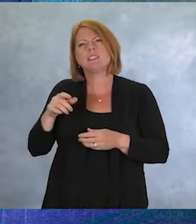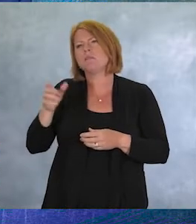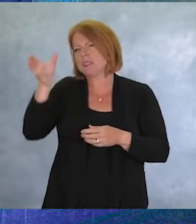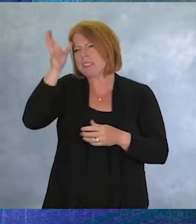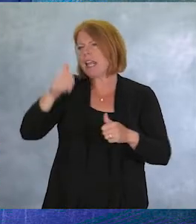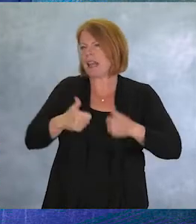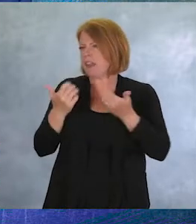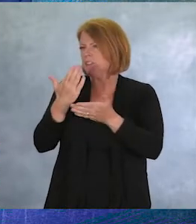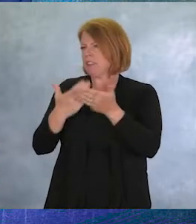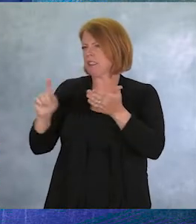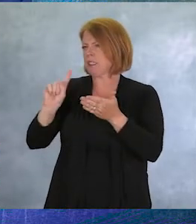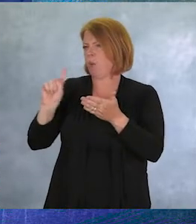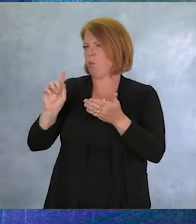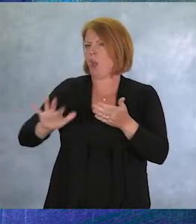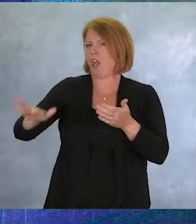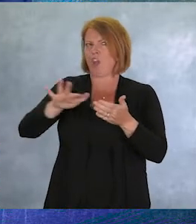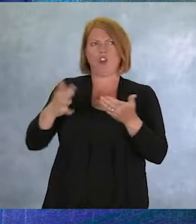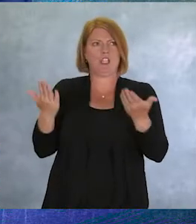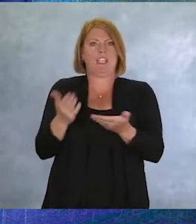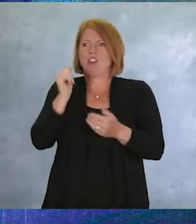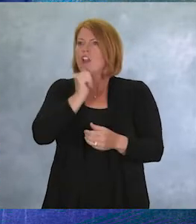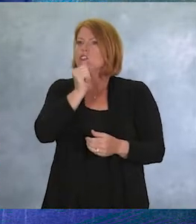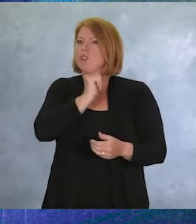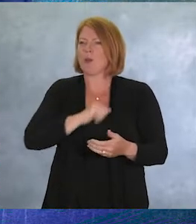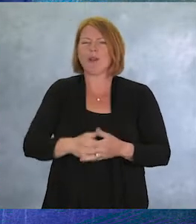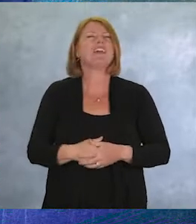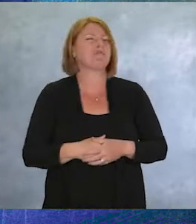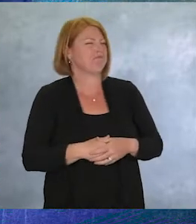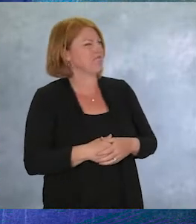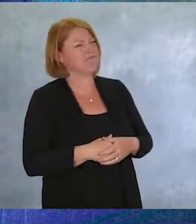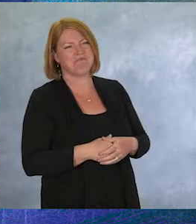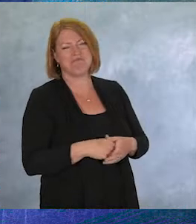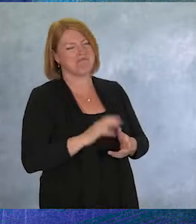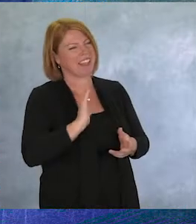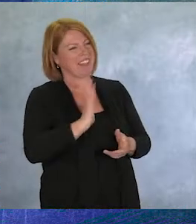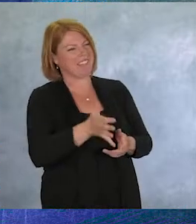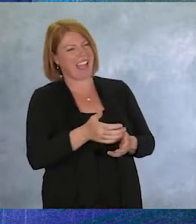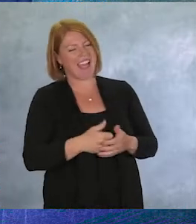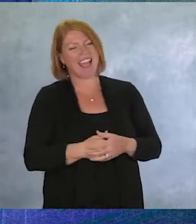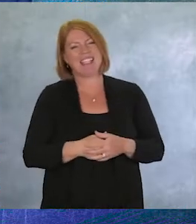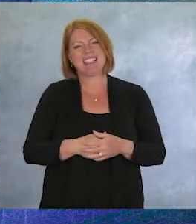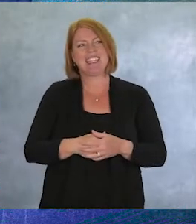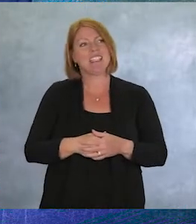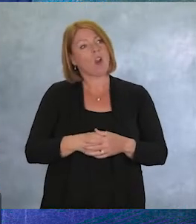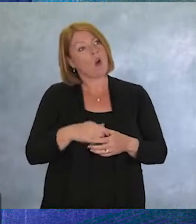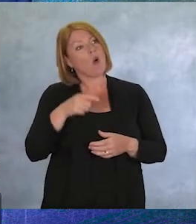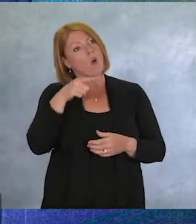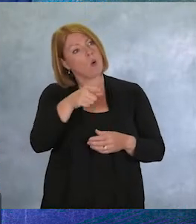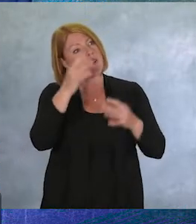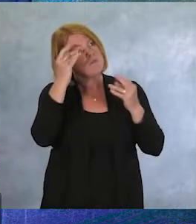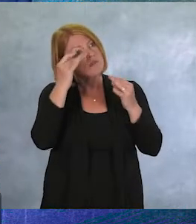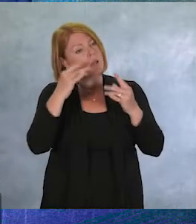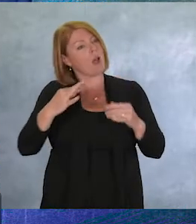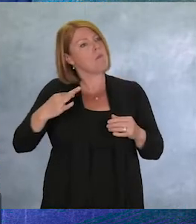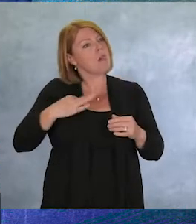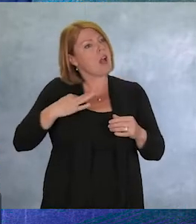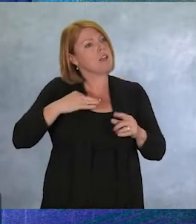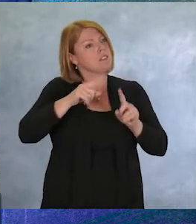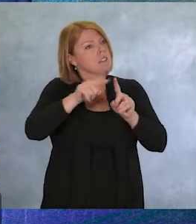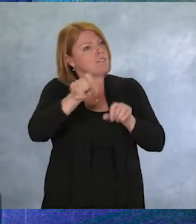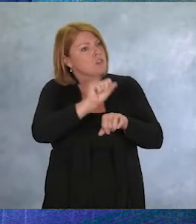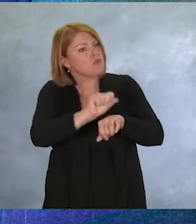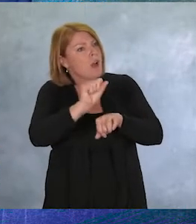somewhere in Arizona. Excellent. No worries. So you talk about going to apply